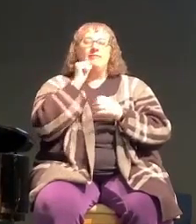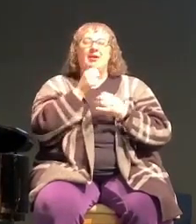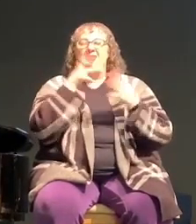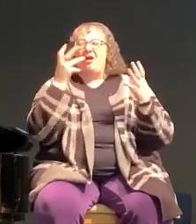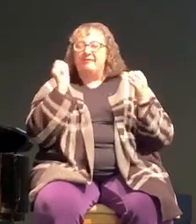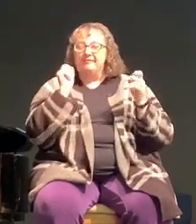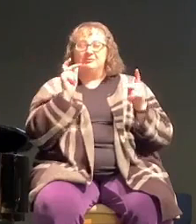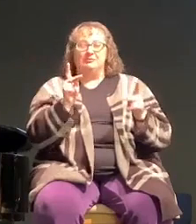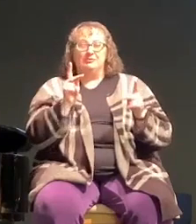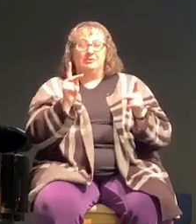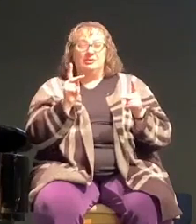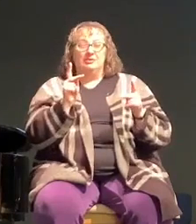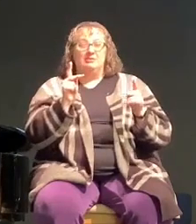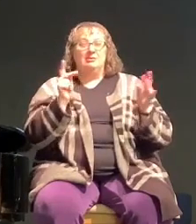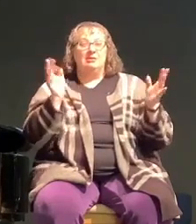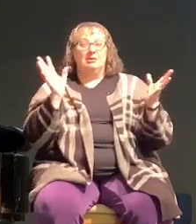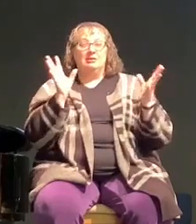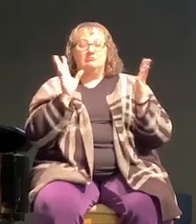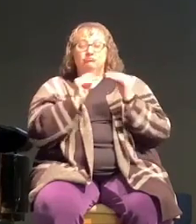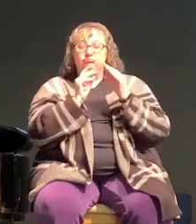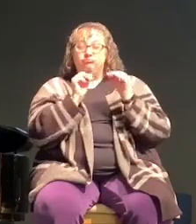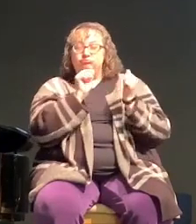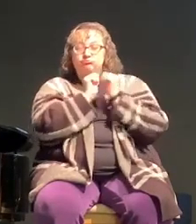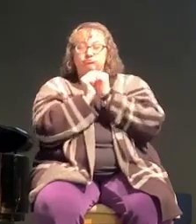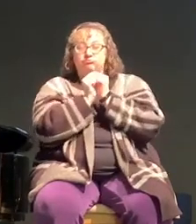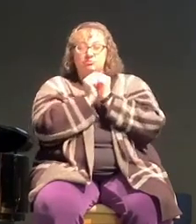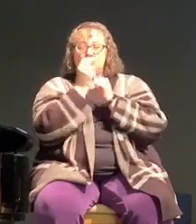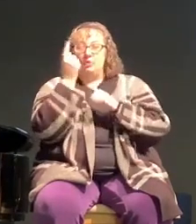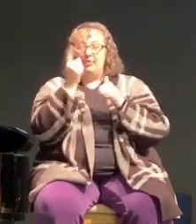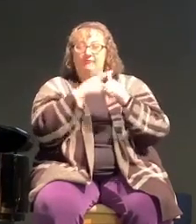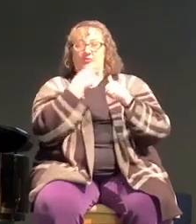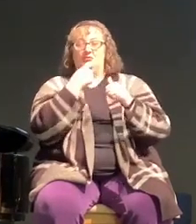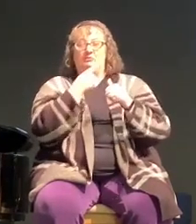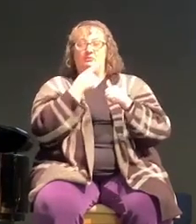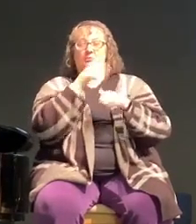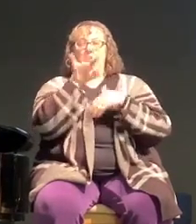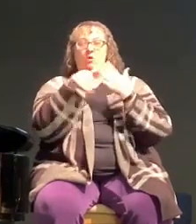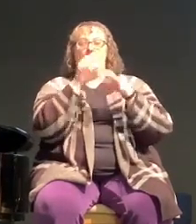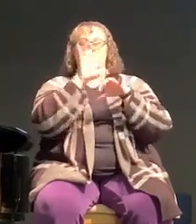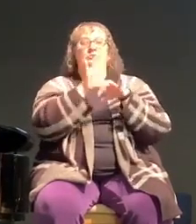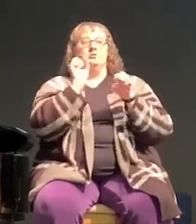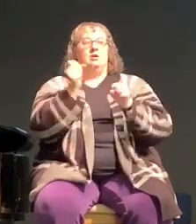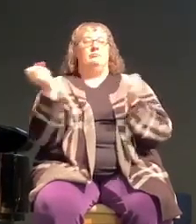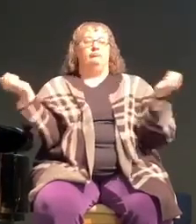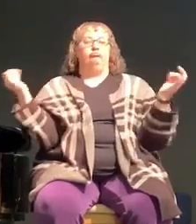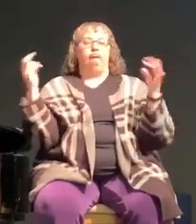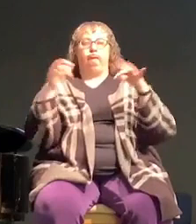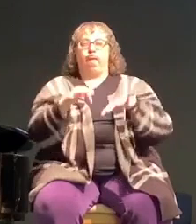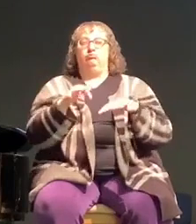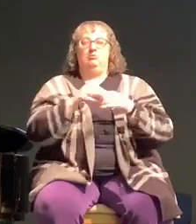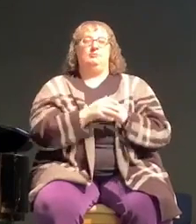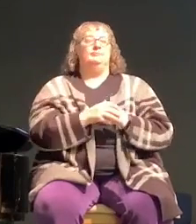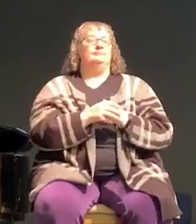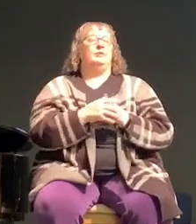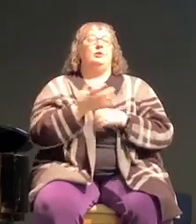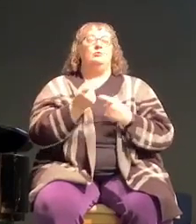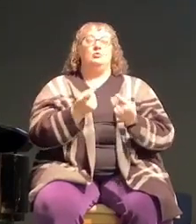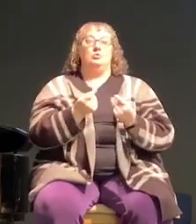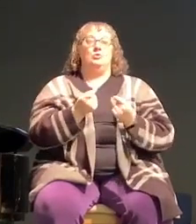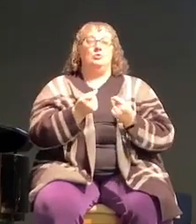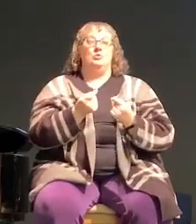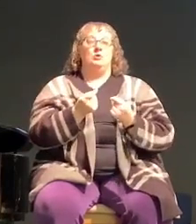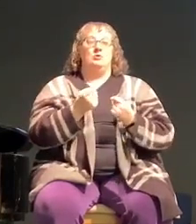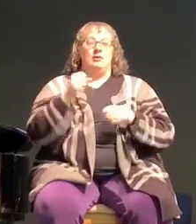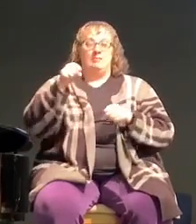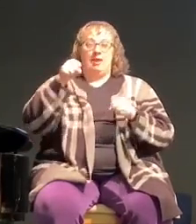of opportunities where we can meet together, so this is going to be one of our first where the whole church is able to come out. What we're going to do is we're going to take